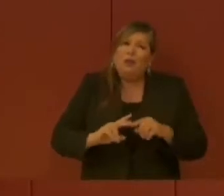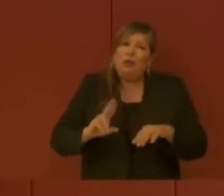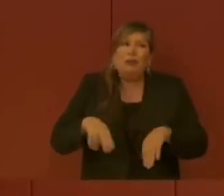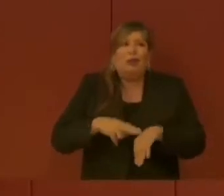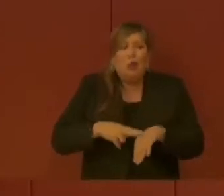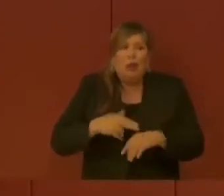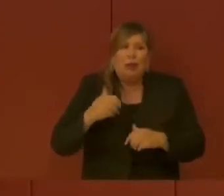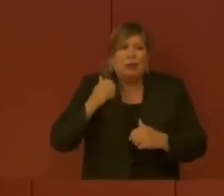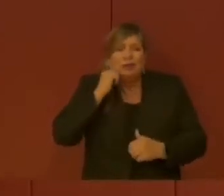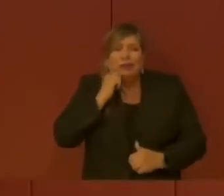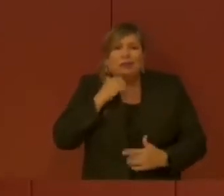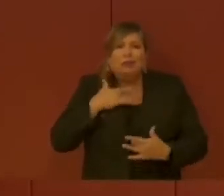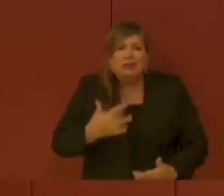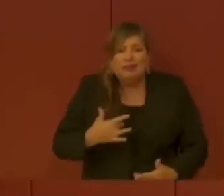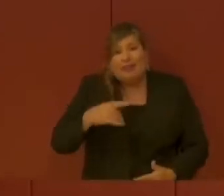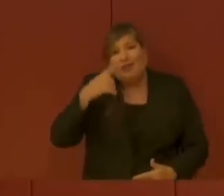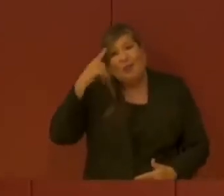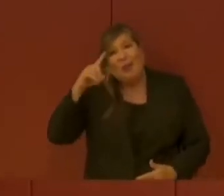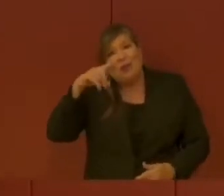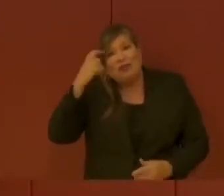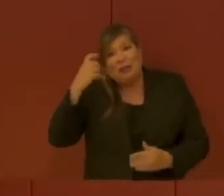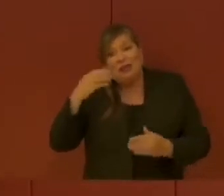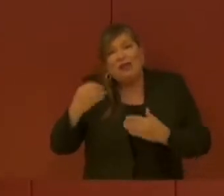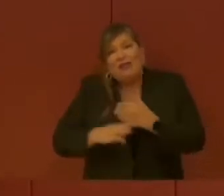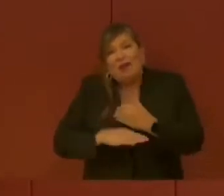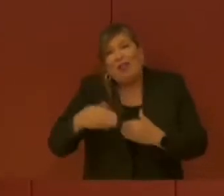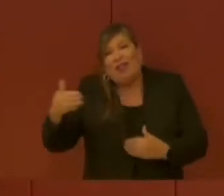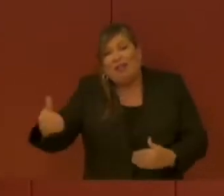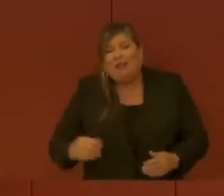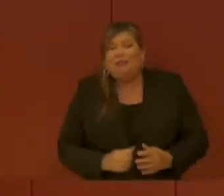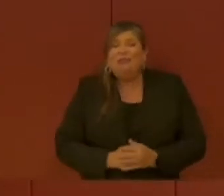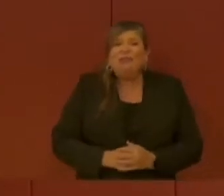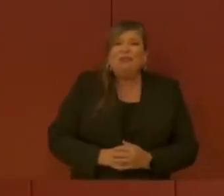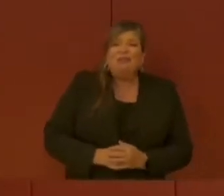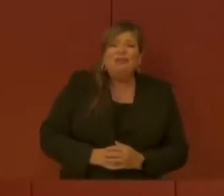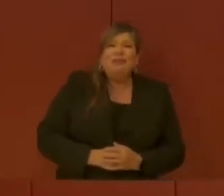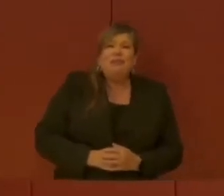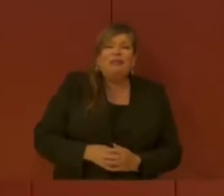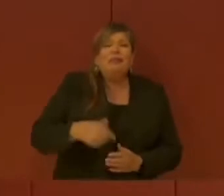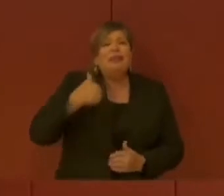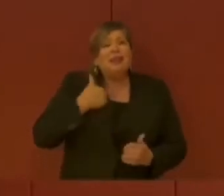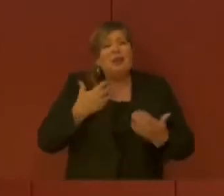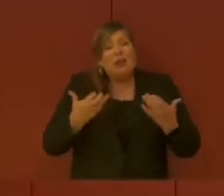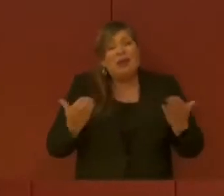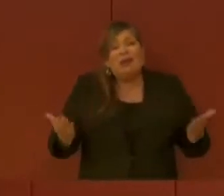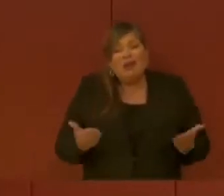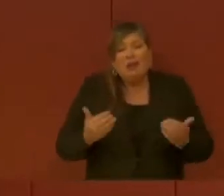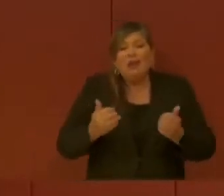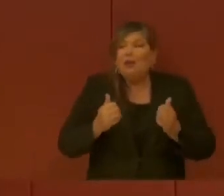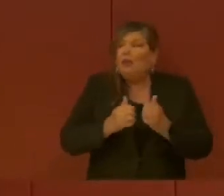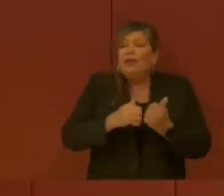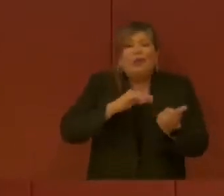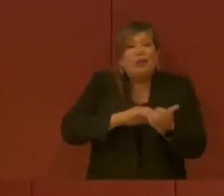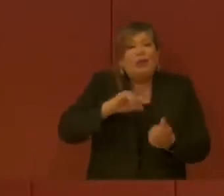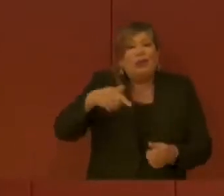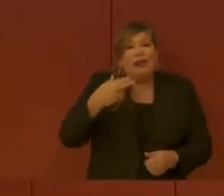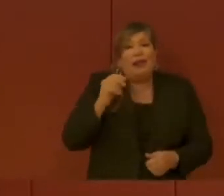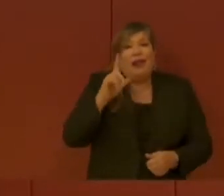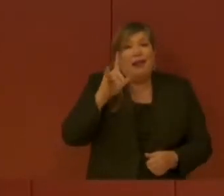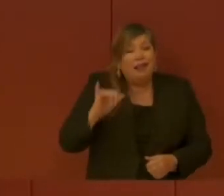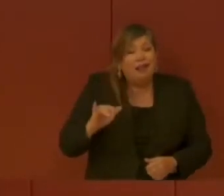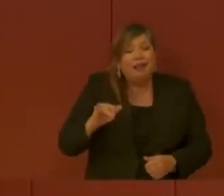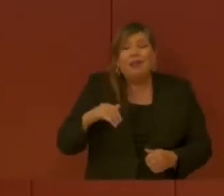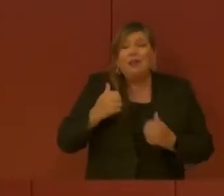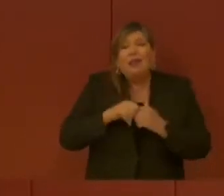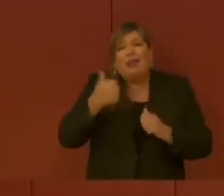will provide. I'm honored to be here as well with Dr. Galley and with many members of my team, but we're here with a purpose and with intention, and that is